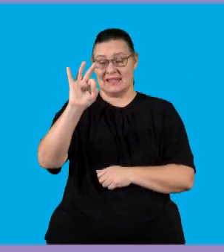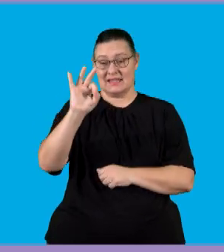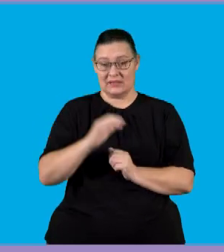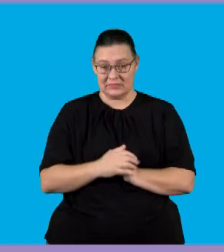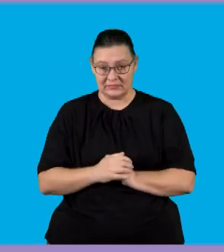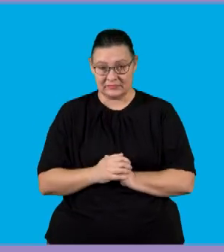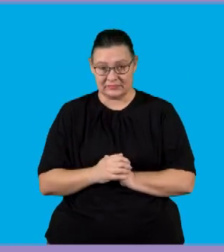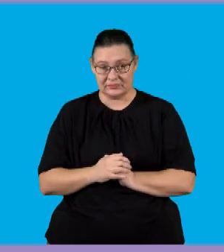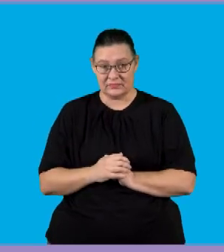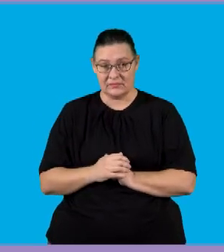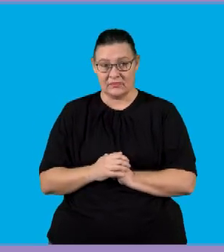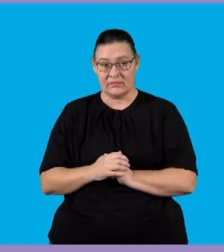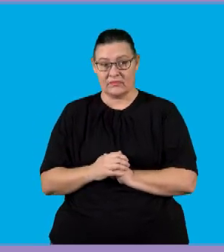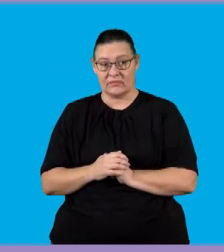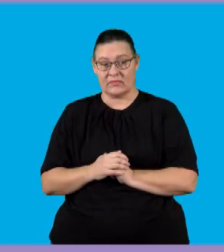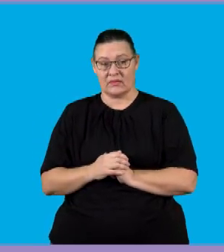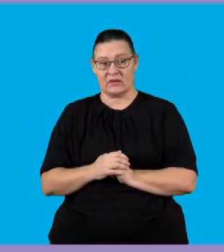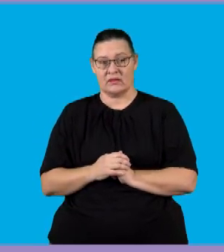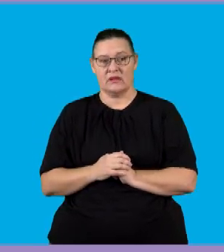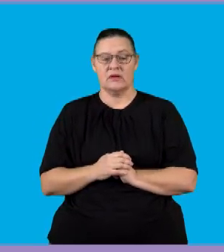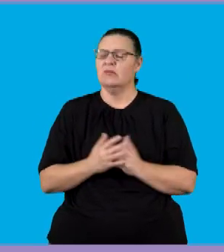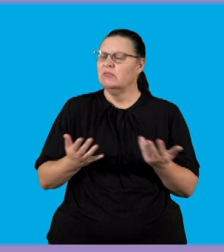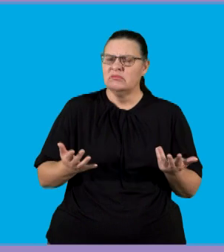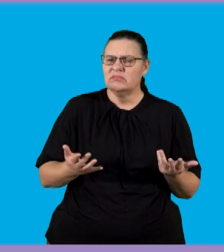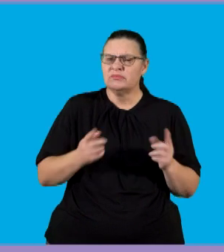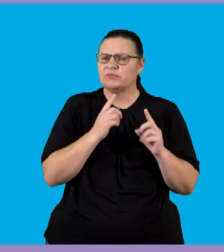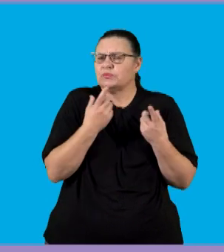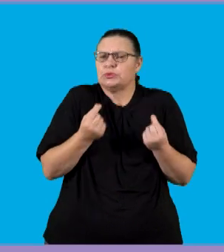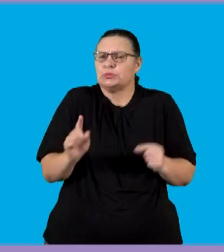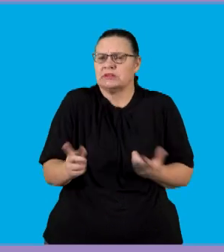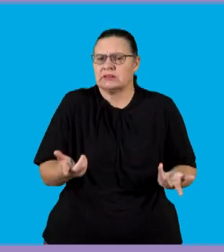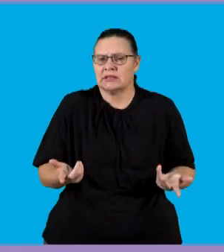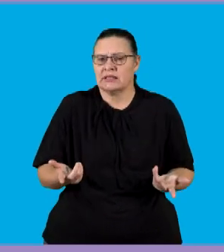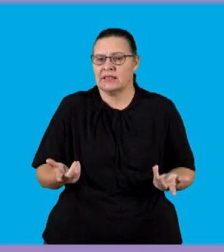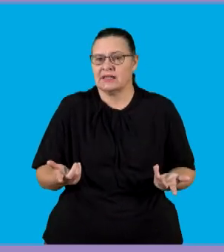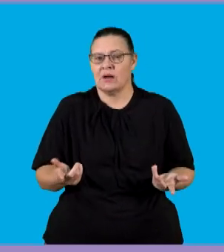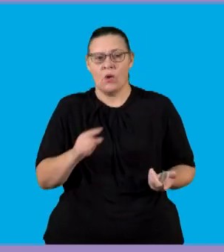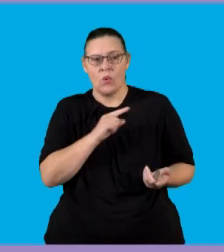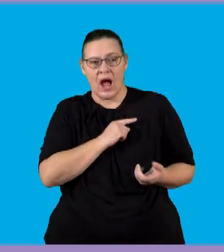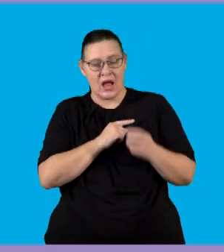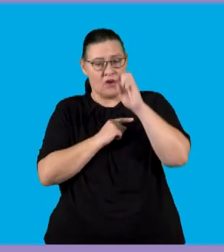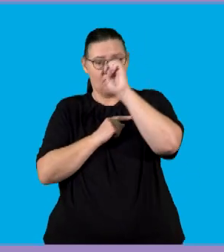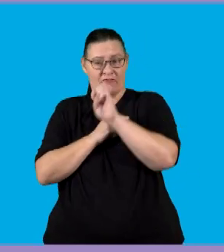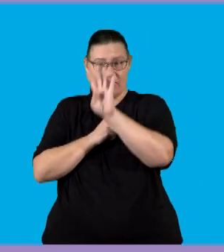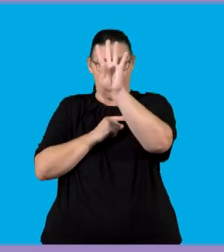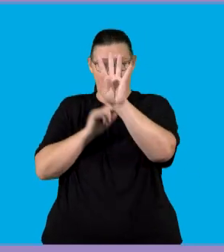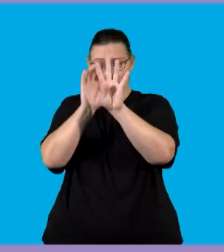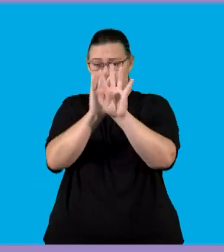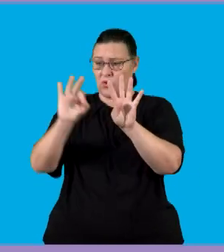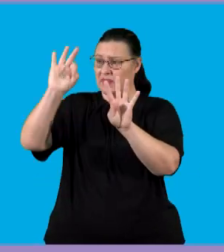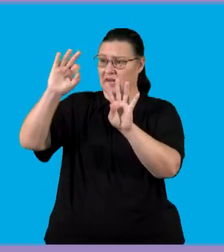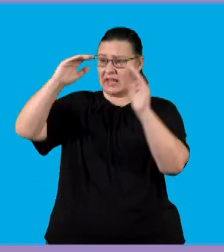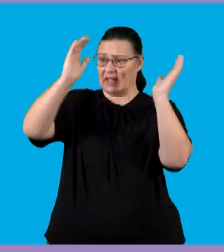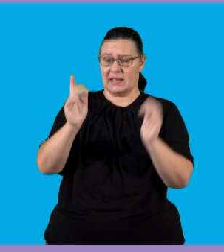exponent 4. And that power is raised to an exponent 3. Now what we do when we have raised a